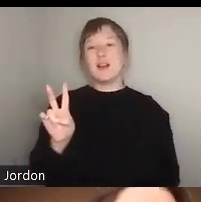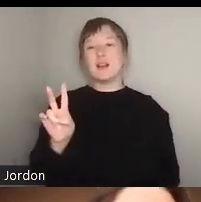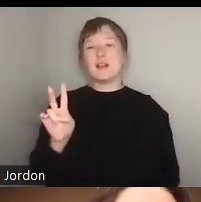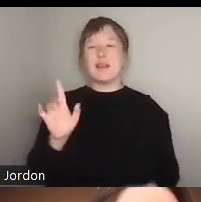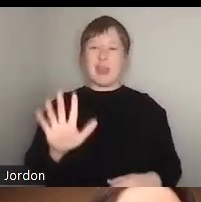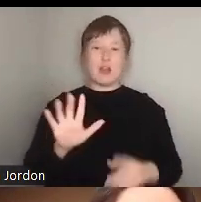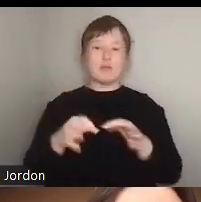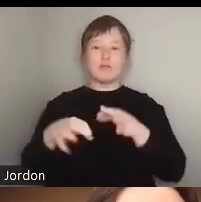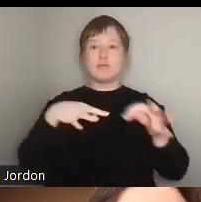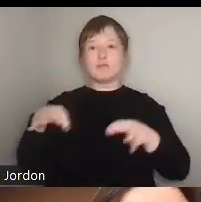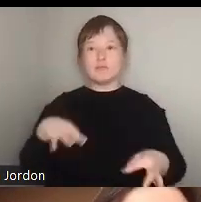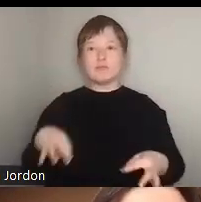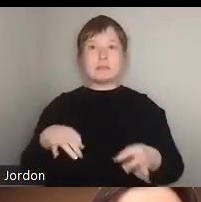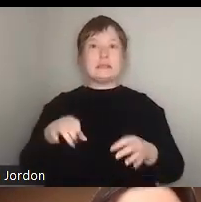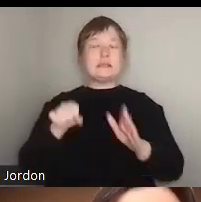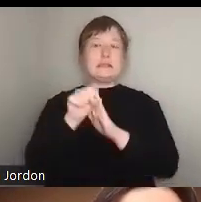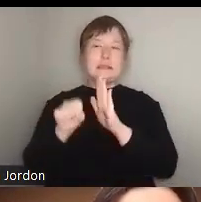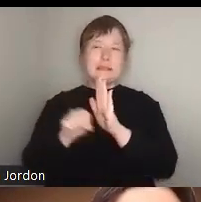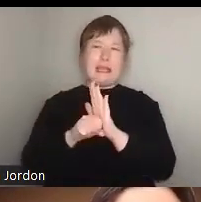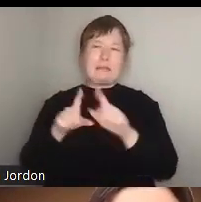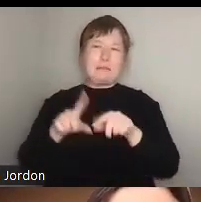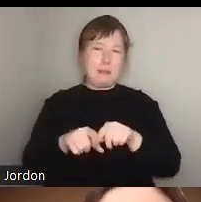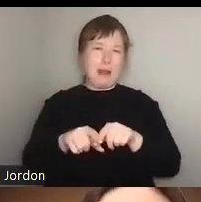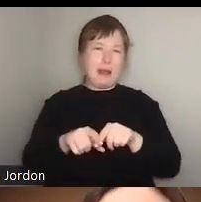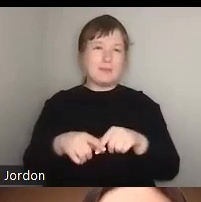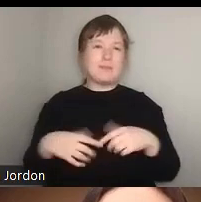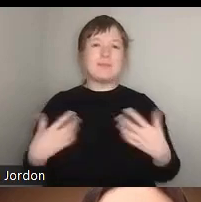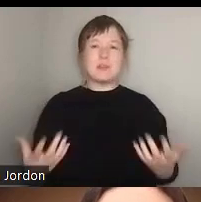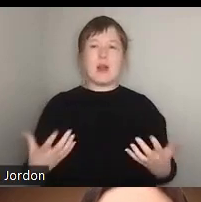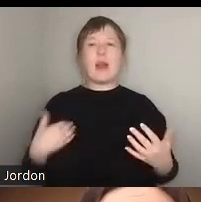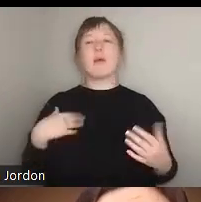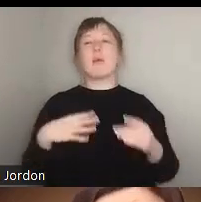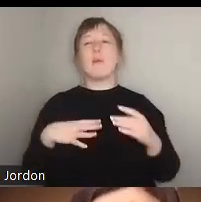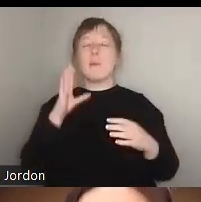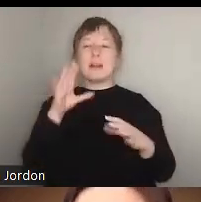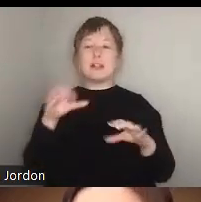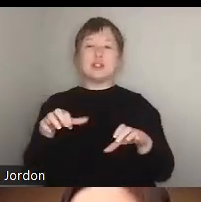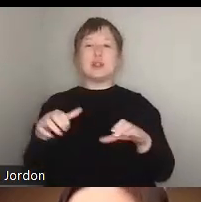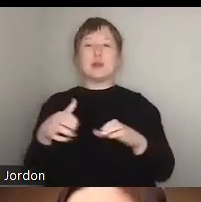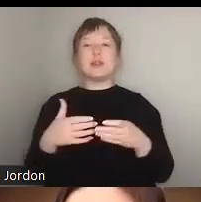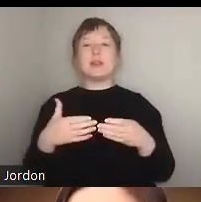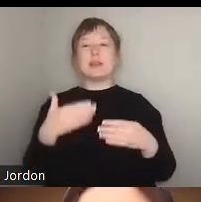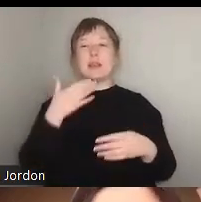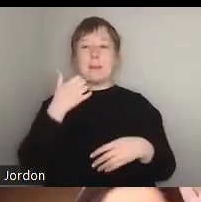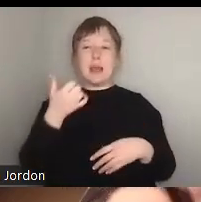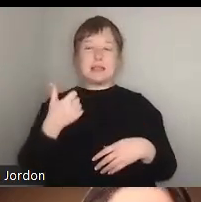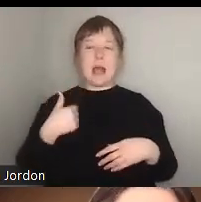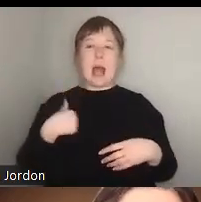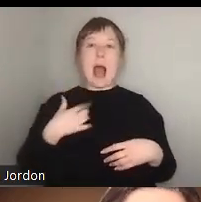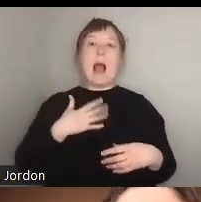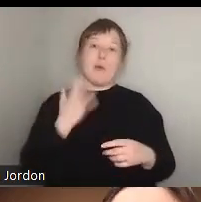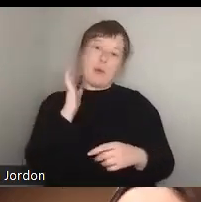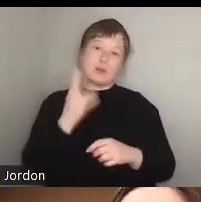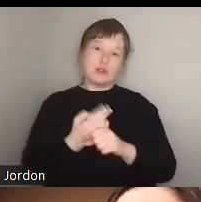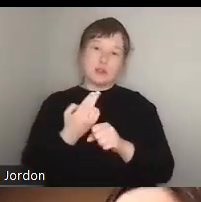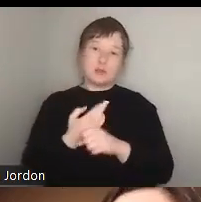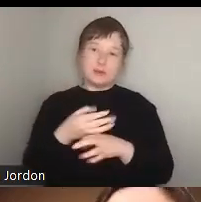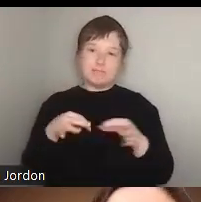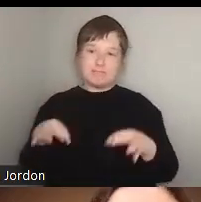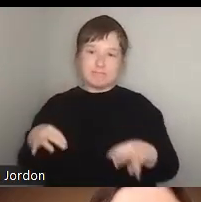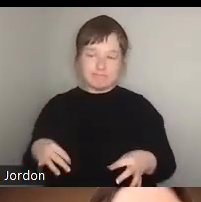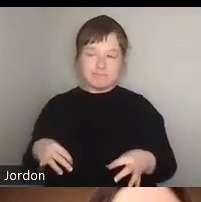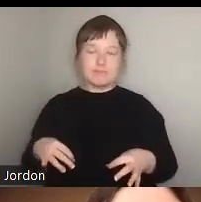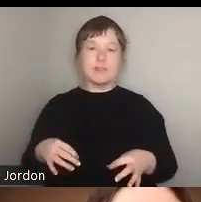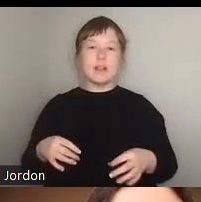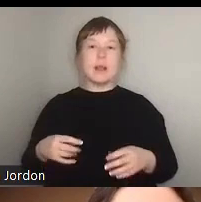states. And so I'm going to just sort of explain the best definition that I'll be using going forward. It's referring